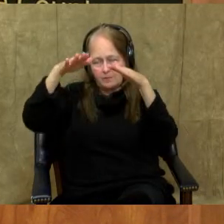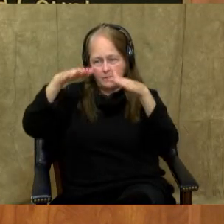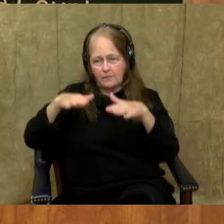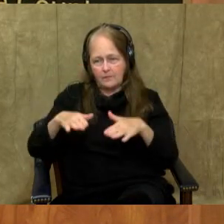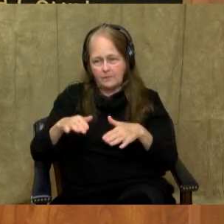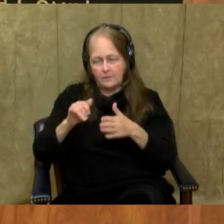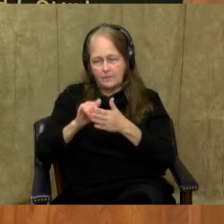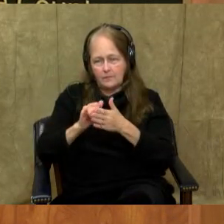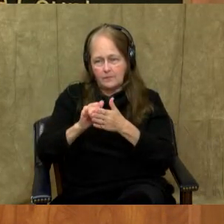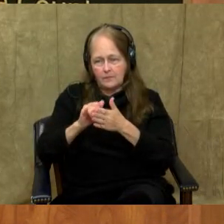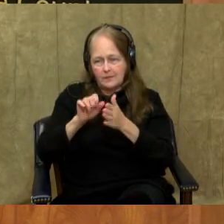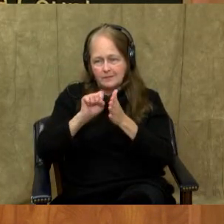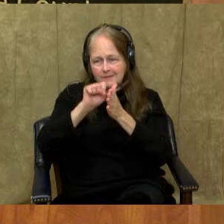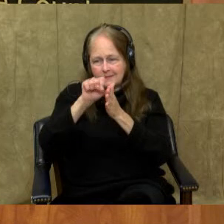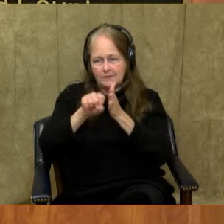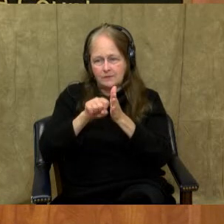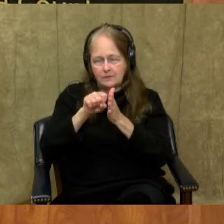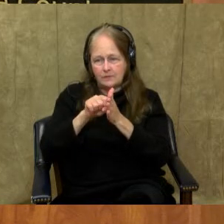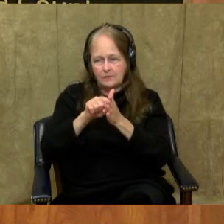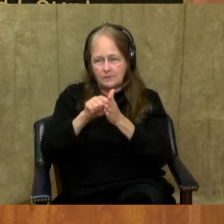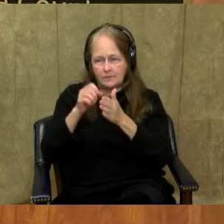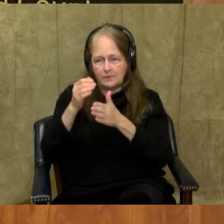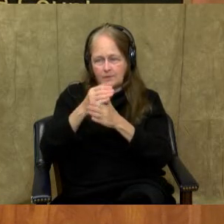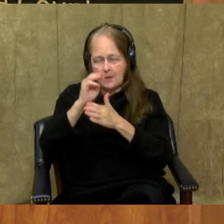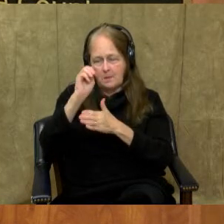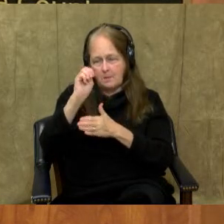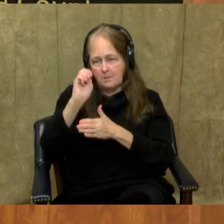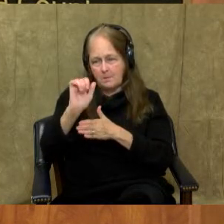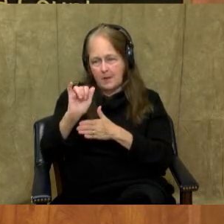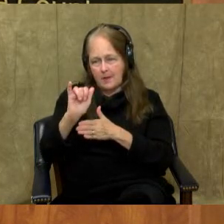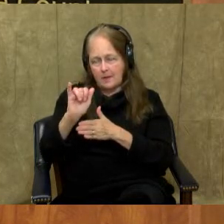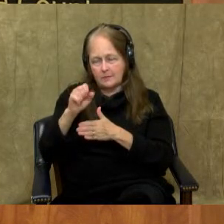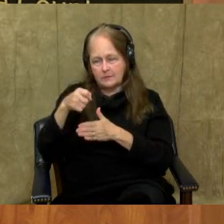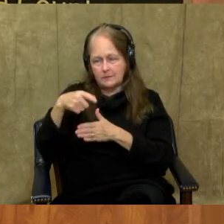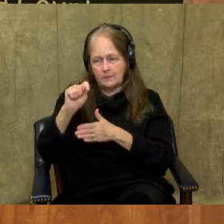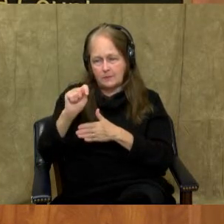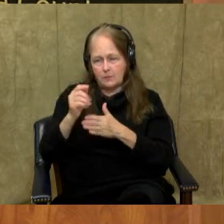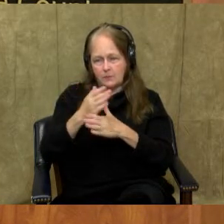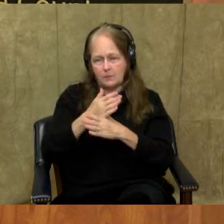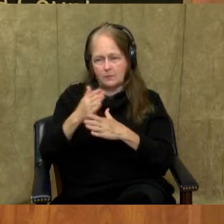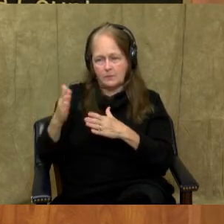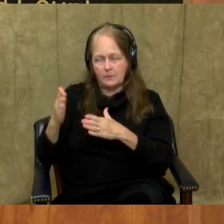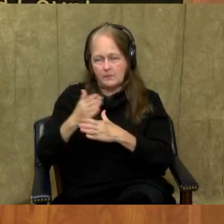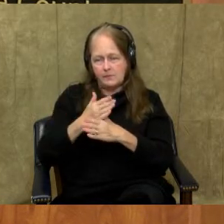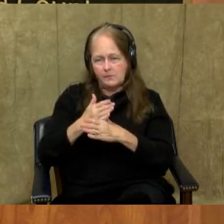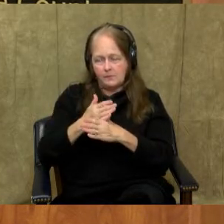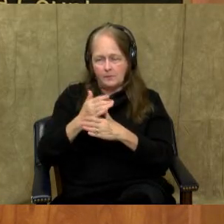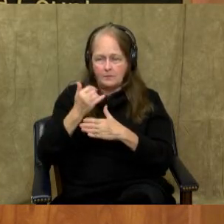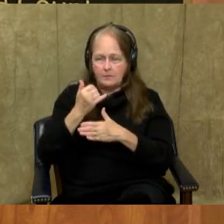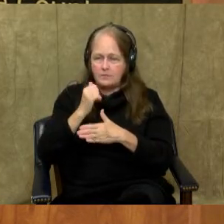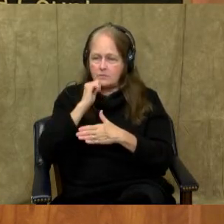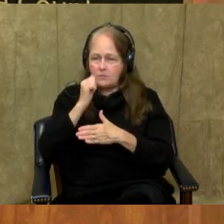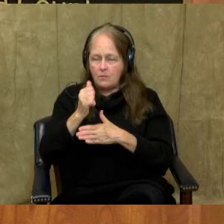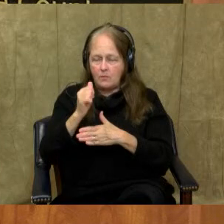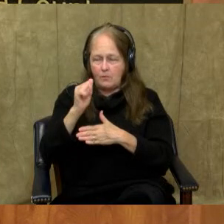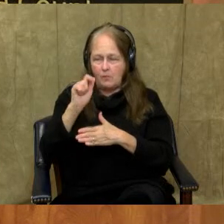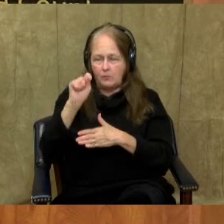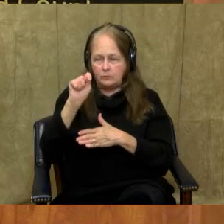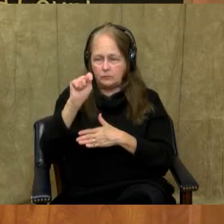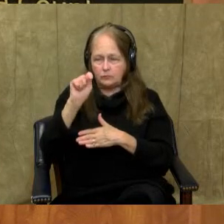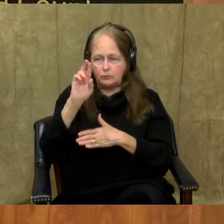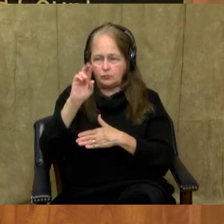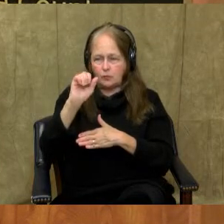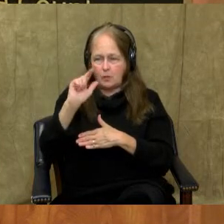the season for typhoons is typically between May and September in East Asia. But even if it's not a tropical